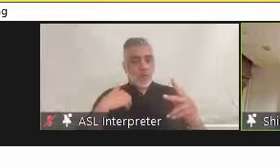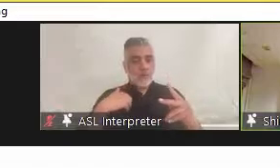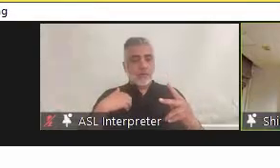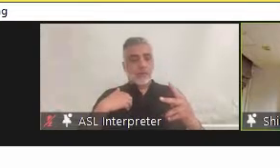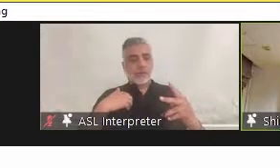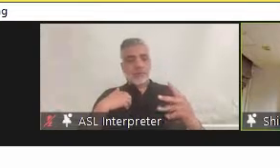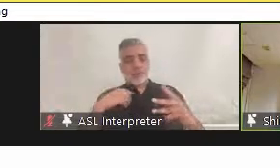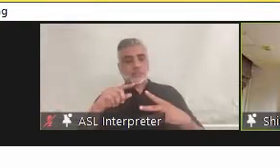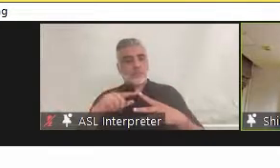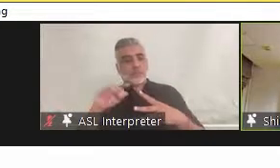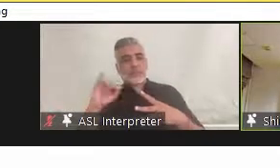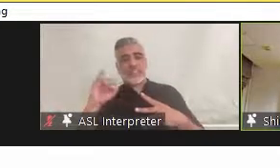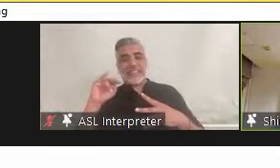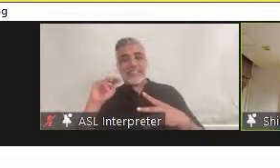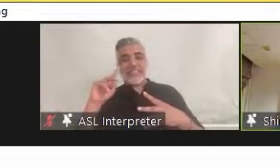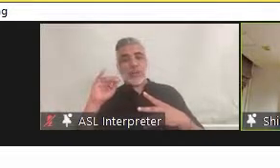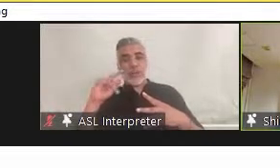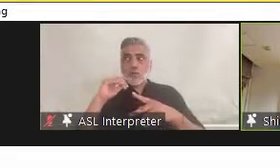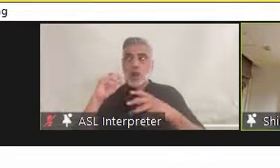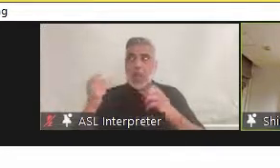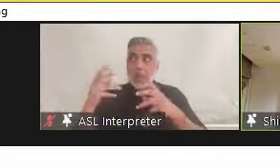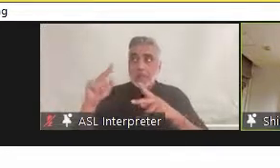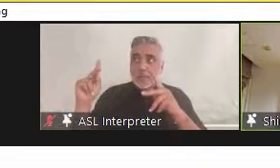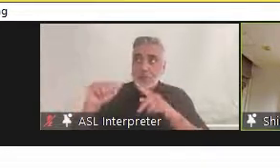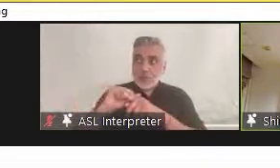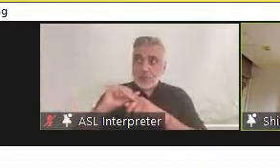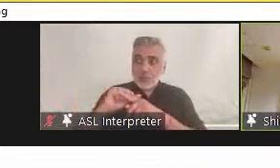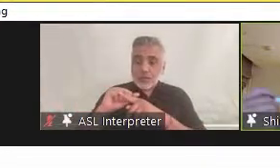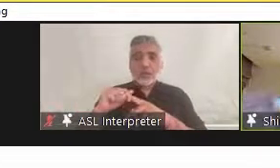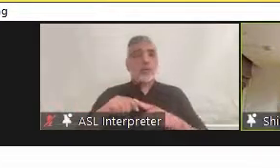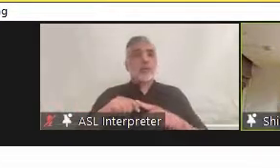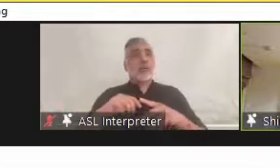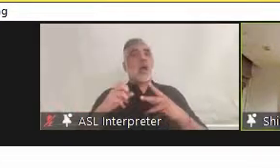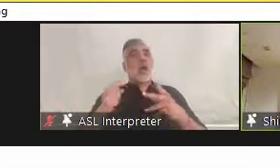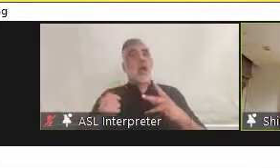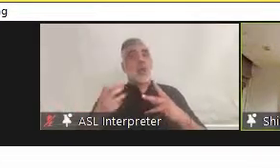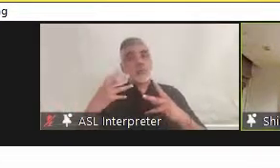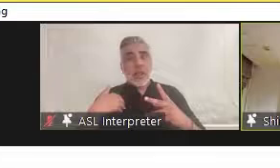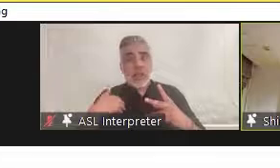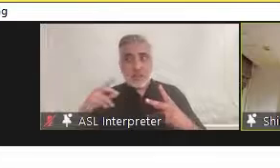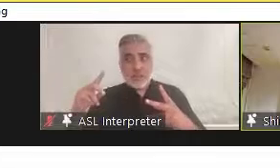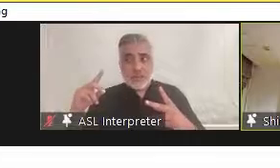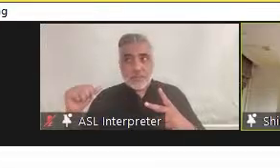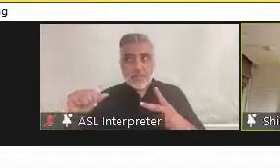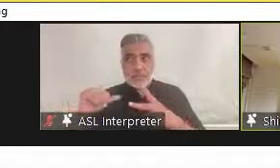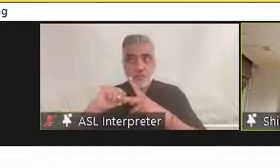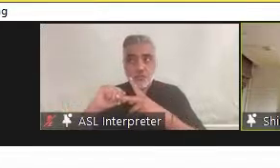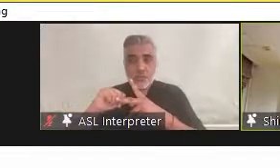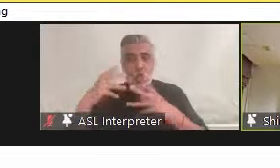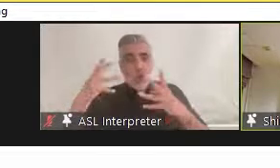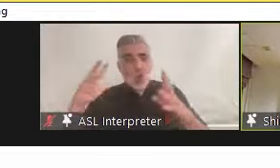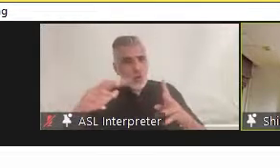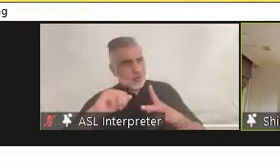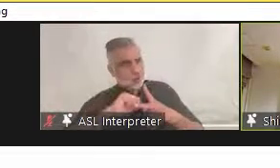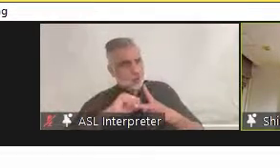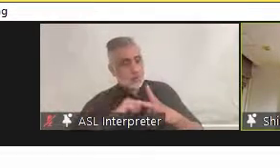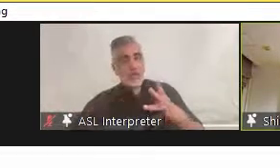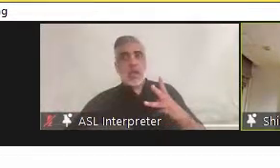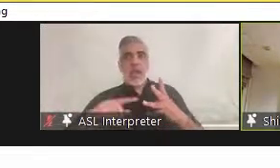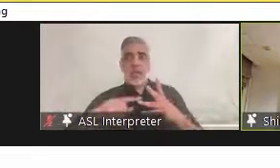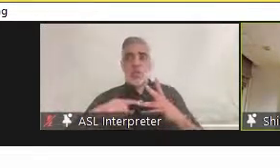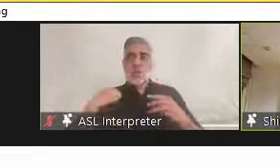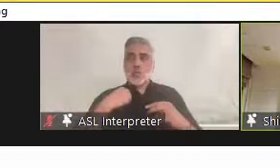on the number of trainees trained, number of trainees with disability trained, and also we have